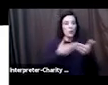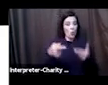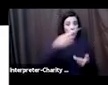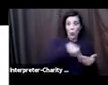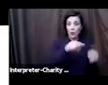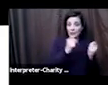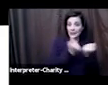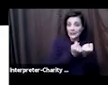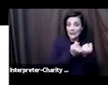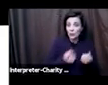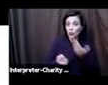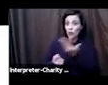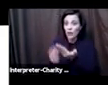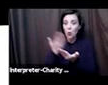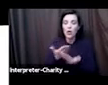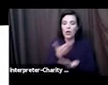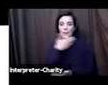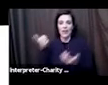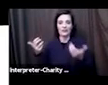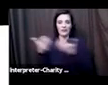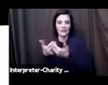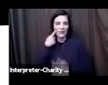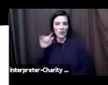going to work best for this child.